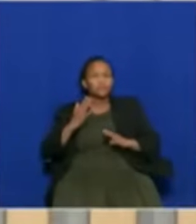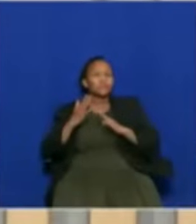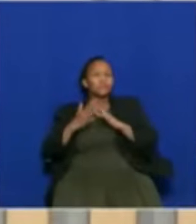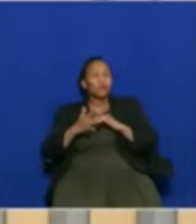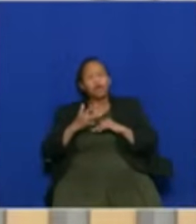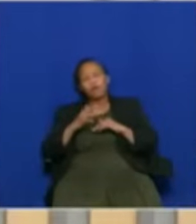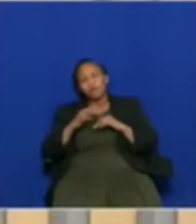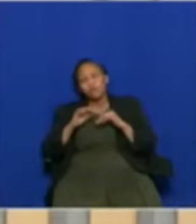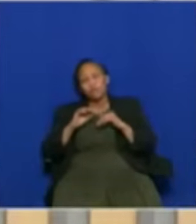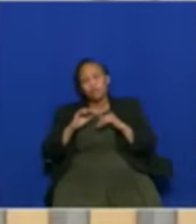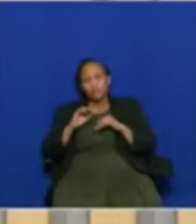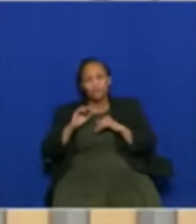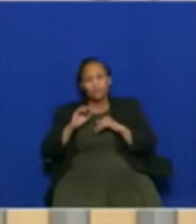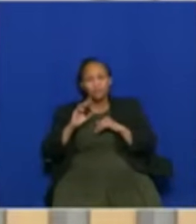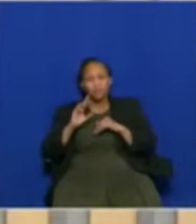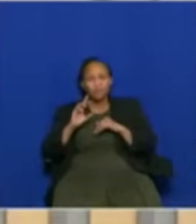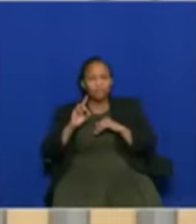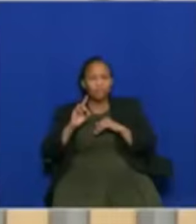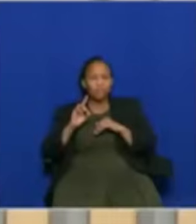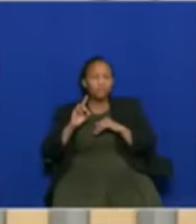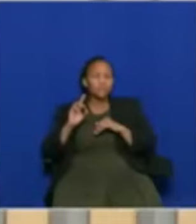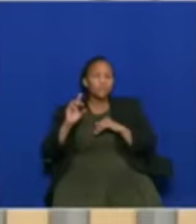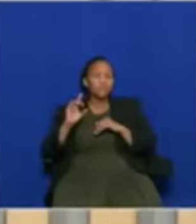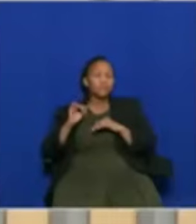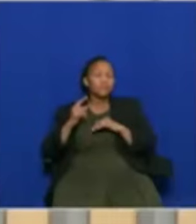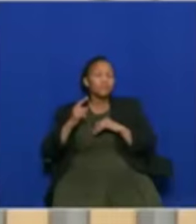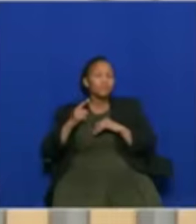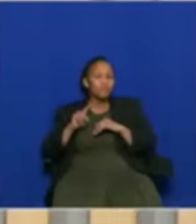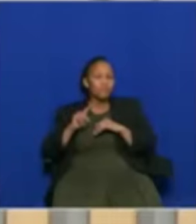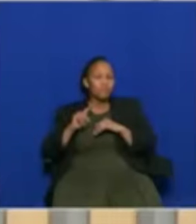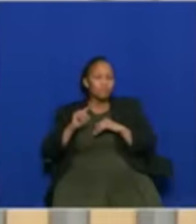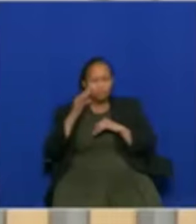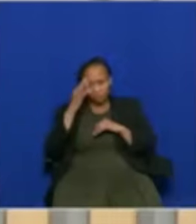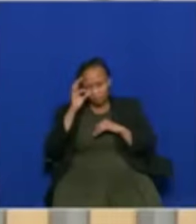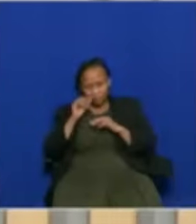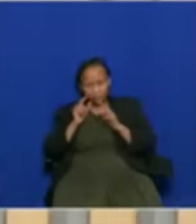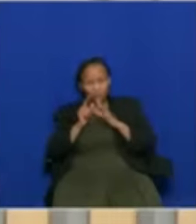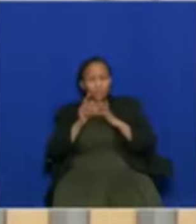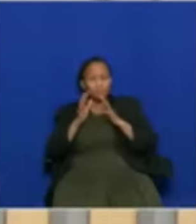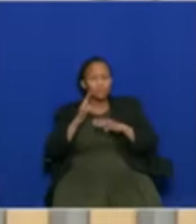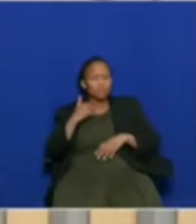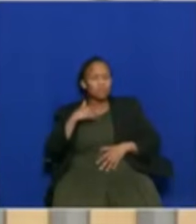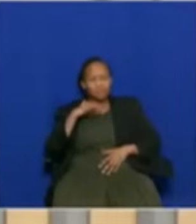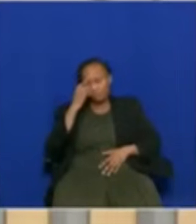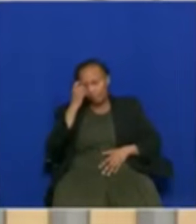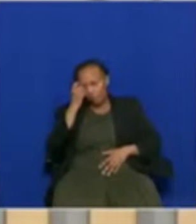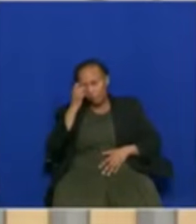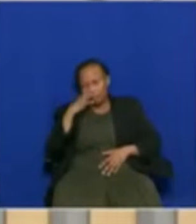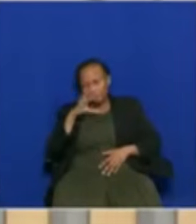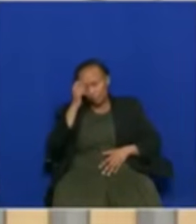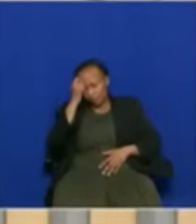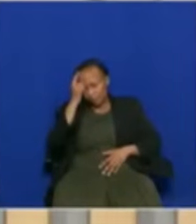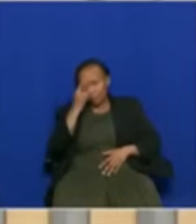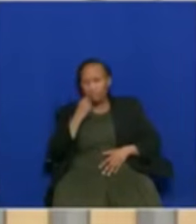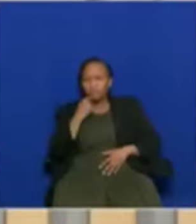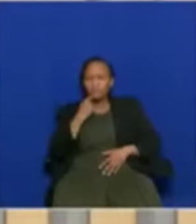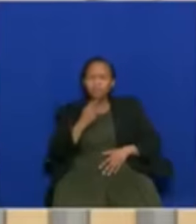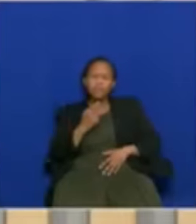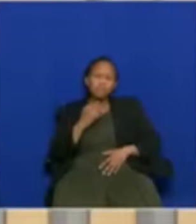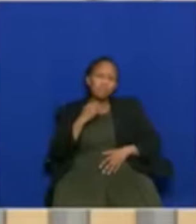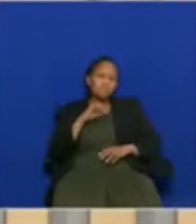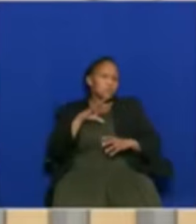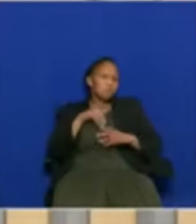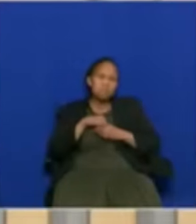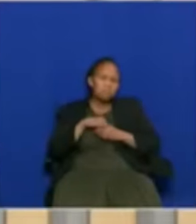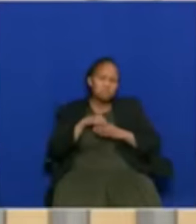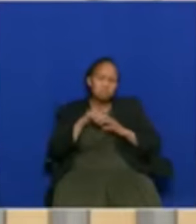I'm distancing myself, now I'm trying to understand how you mean that I'm distancing myself when it is there with the head